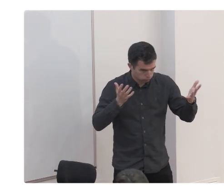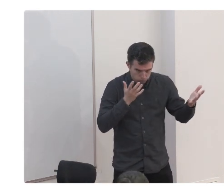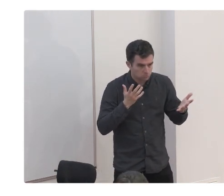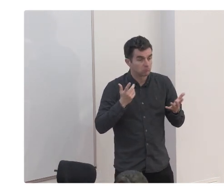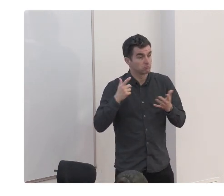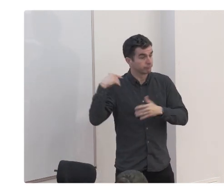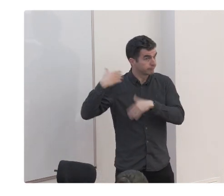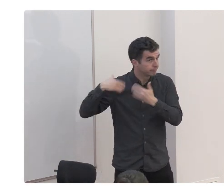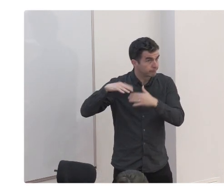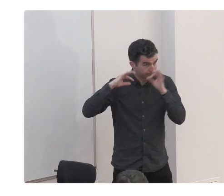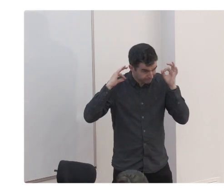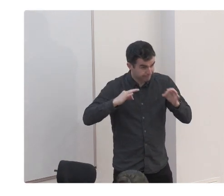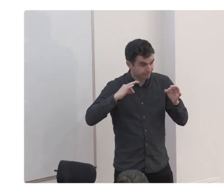we.